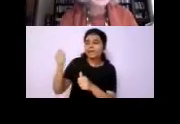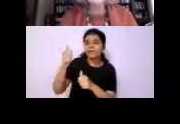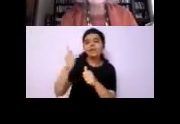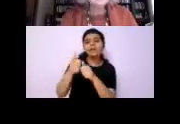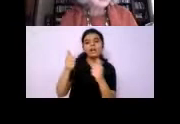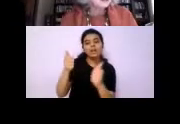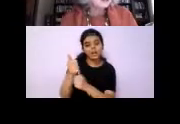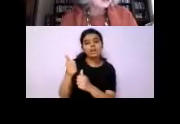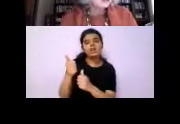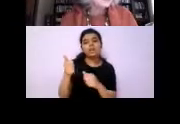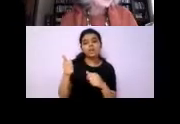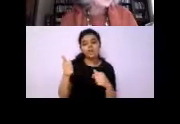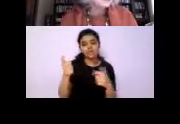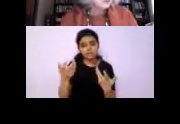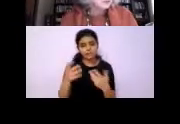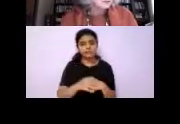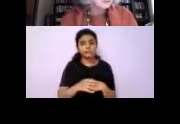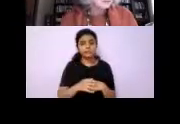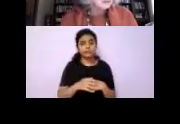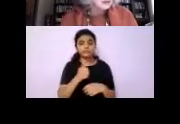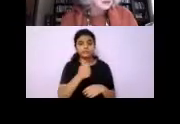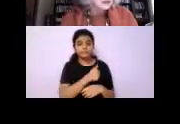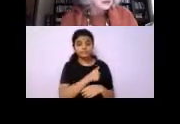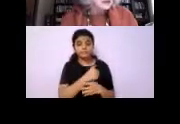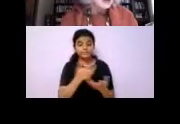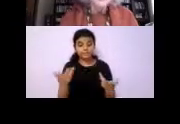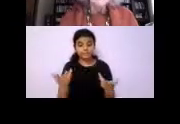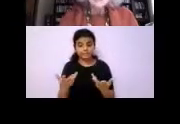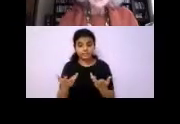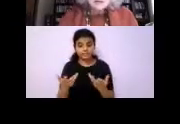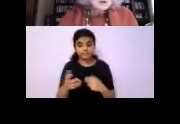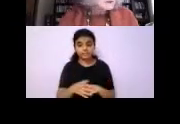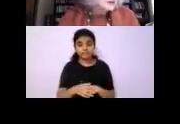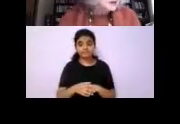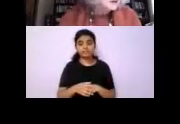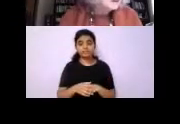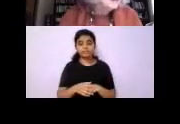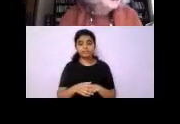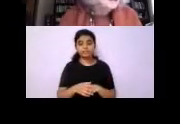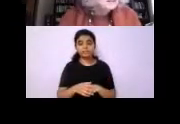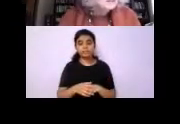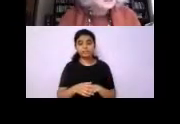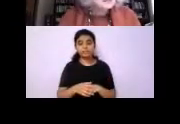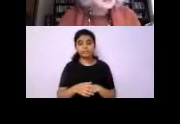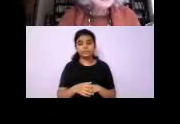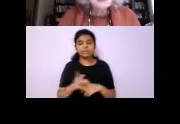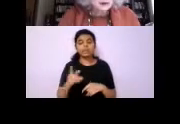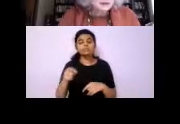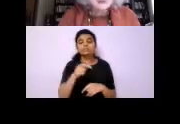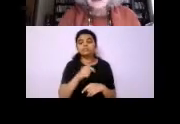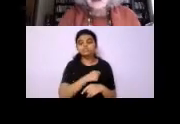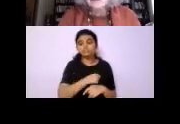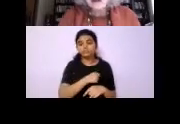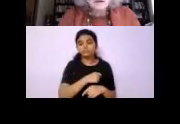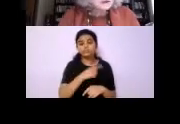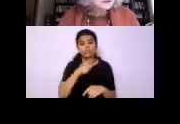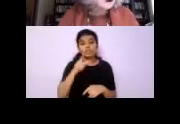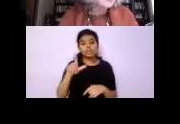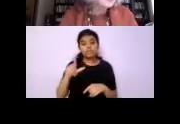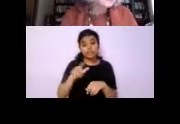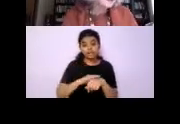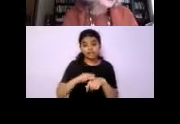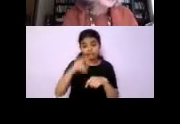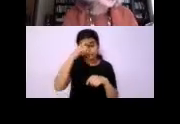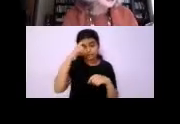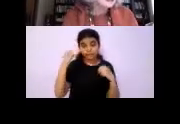the bodily functions of the cared for. The labor of care is, for the most part, carried out on